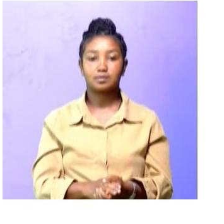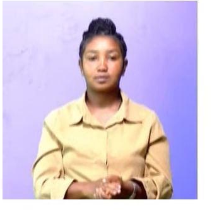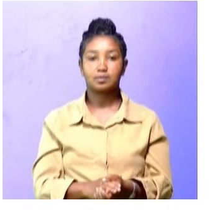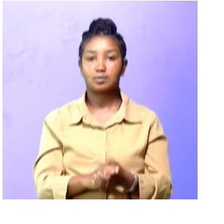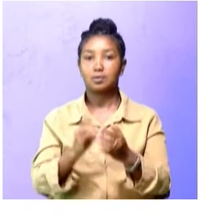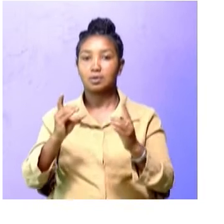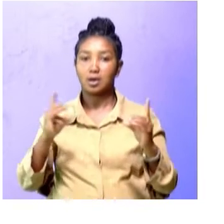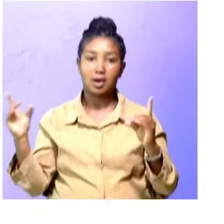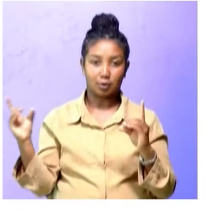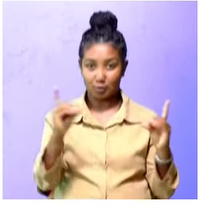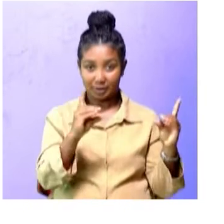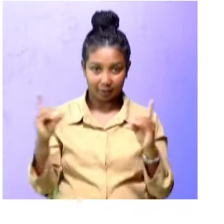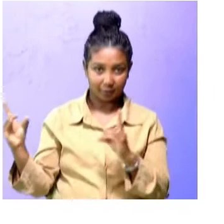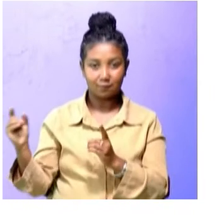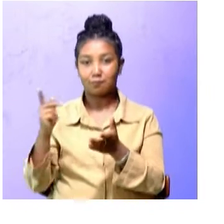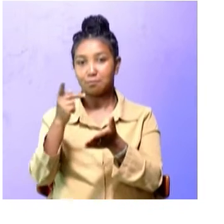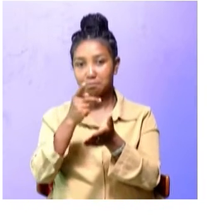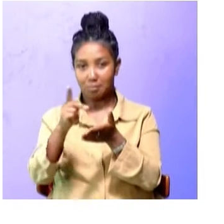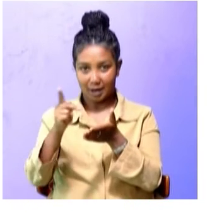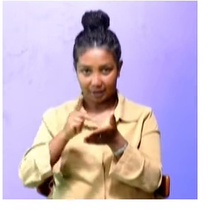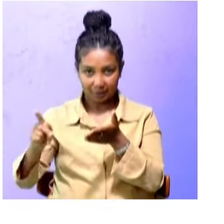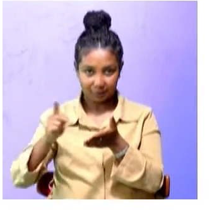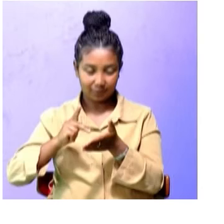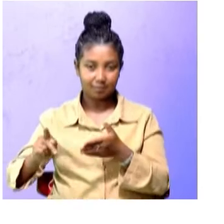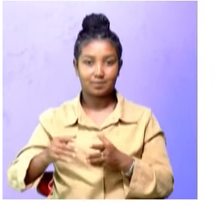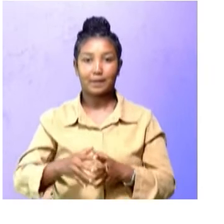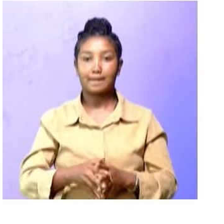an argumentative paragraph.